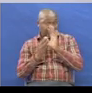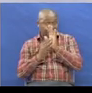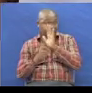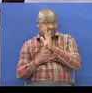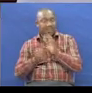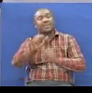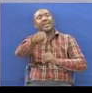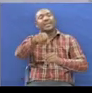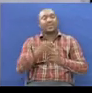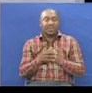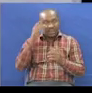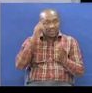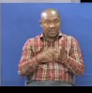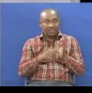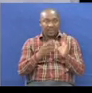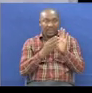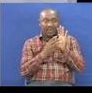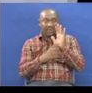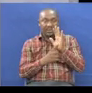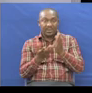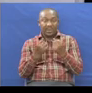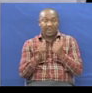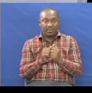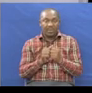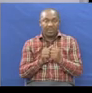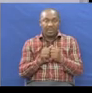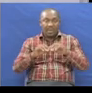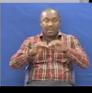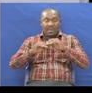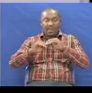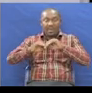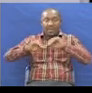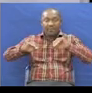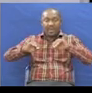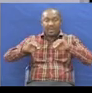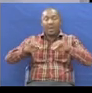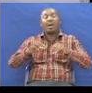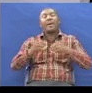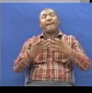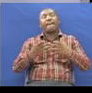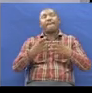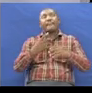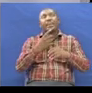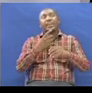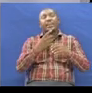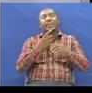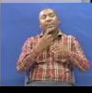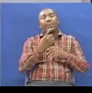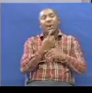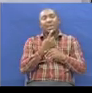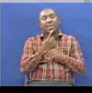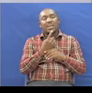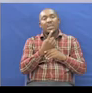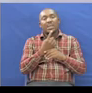Yes. The number 96 can be, 6 can divide 96 by 6, it is 1, and that